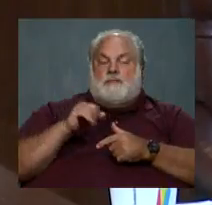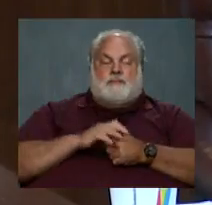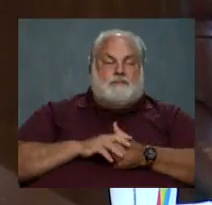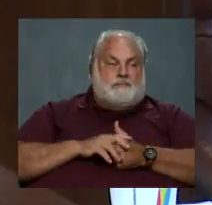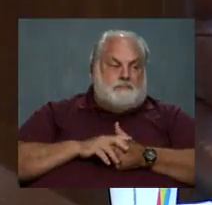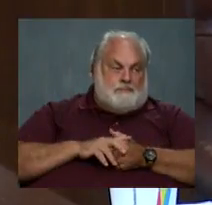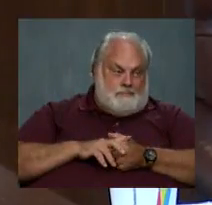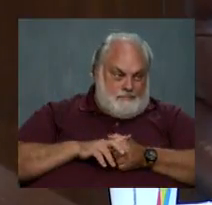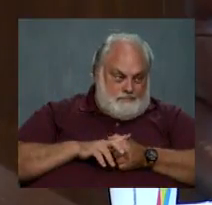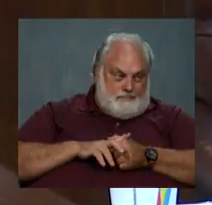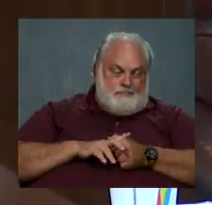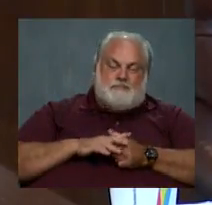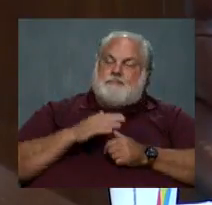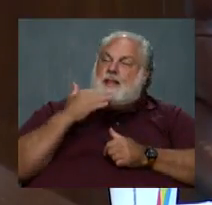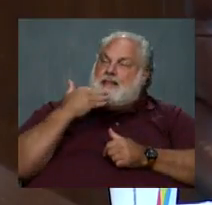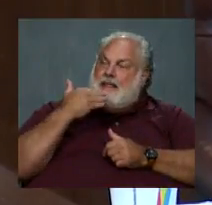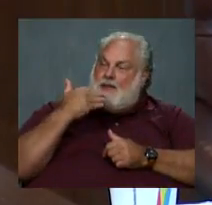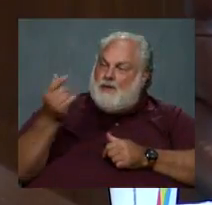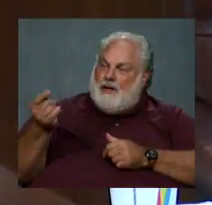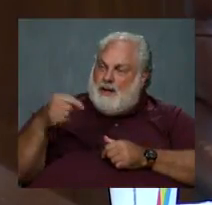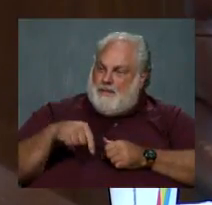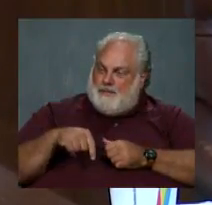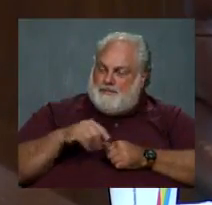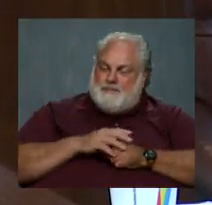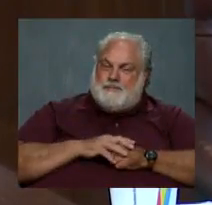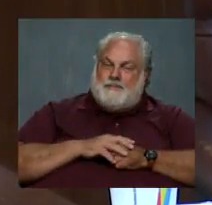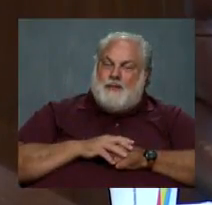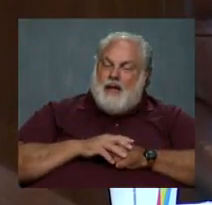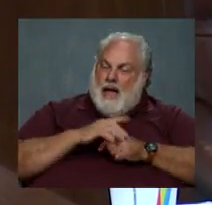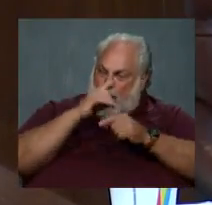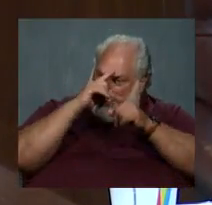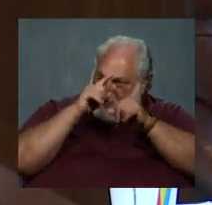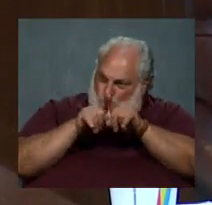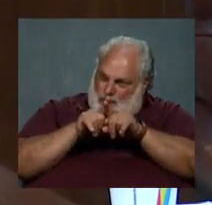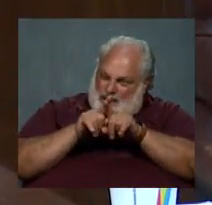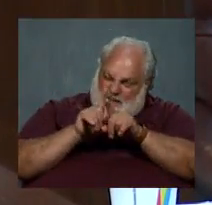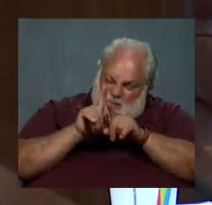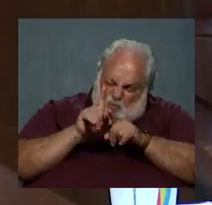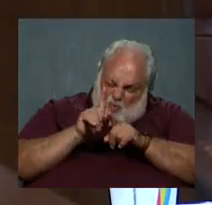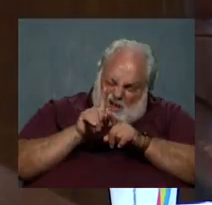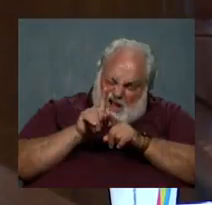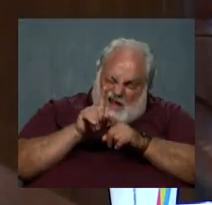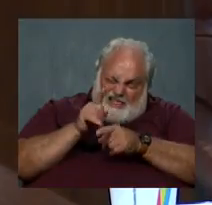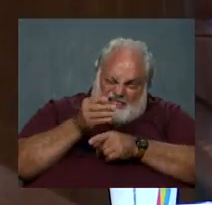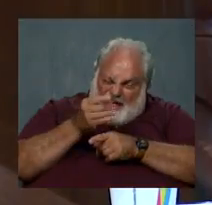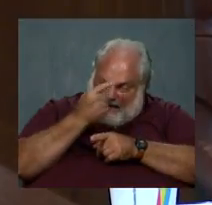Well, Dan, I appreciate you coming, and I agree with everything you said except one thing.